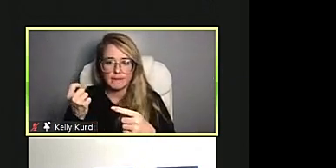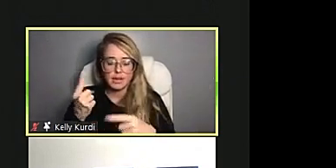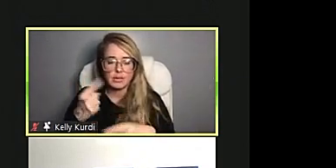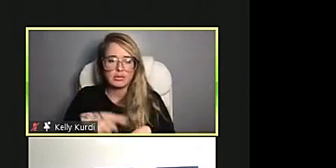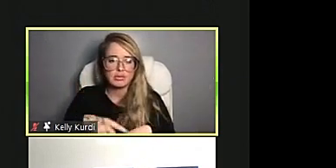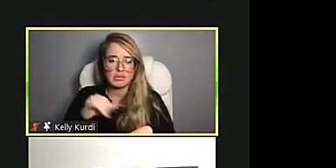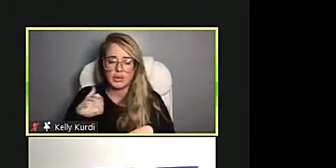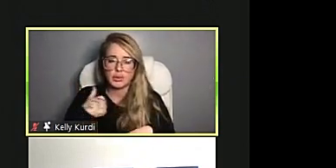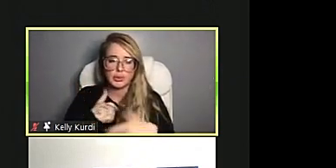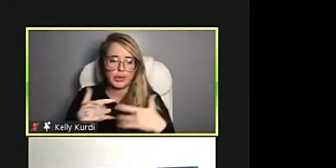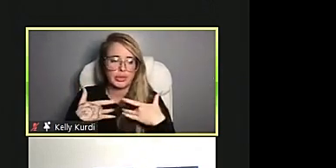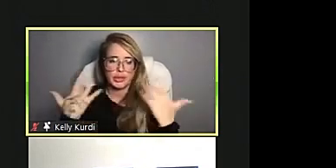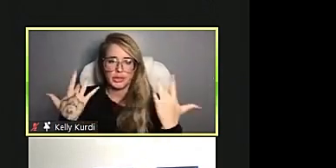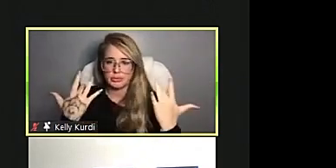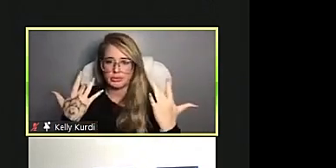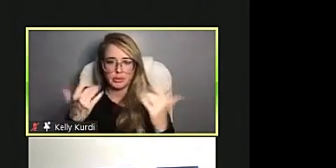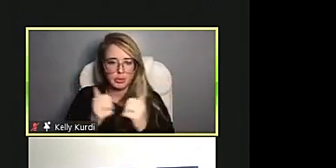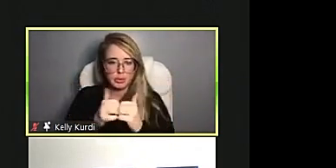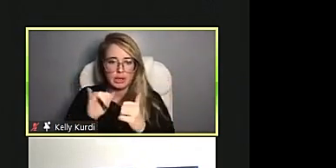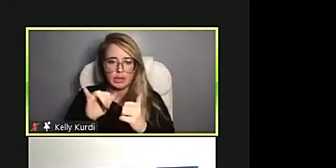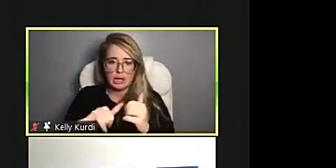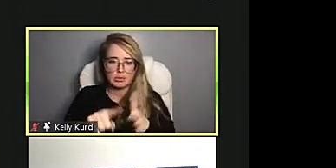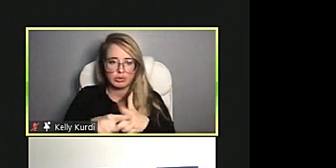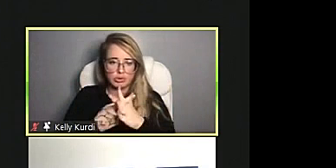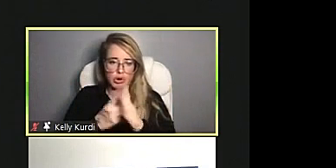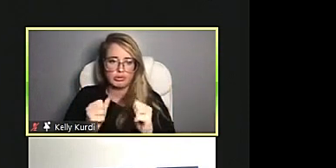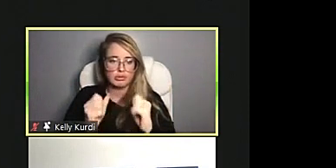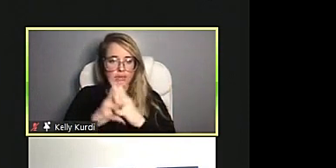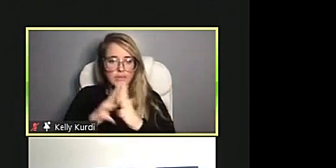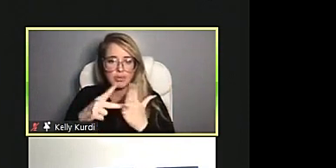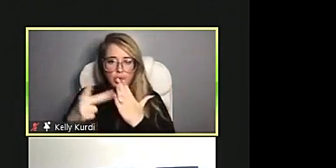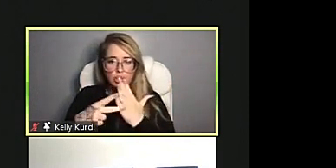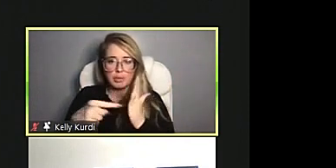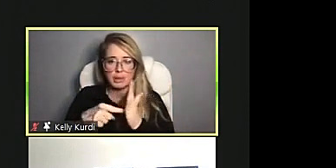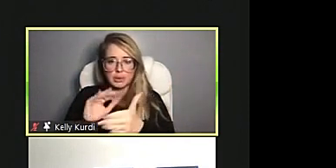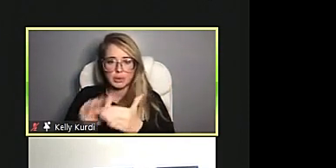just thrilled with the launch of this program this weekend. Next slide.